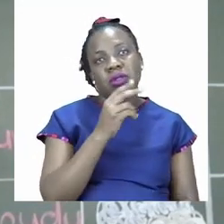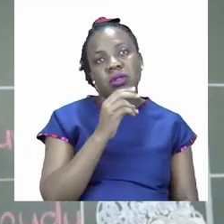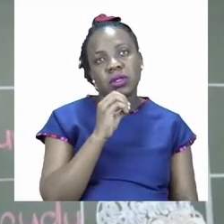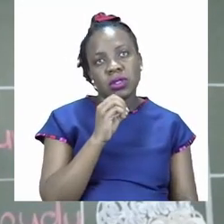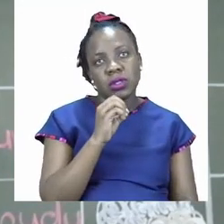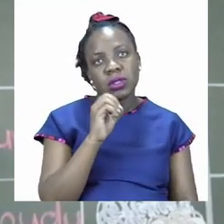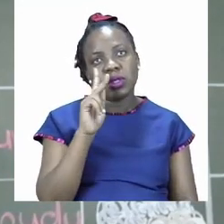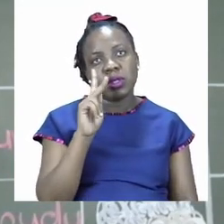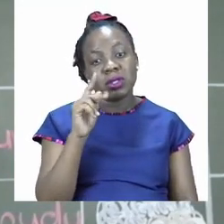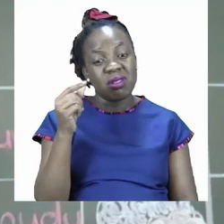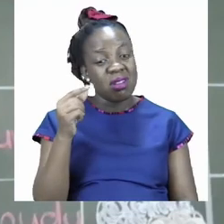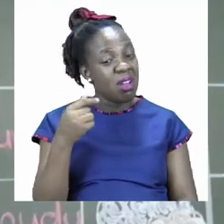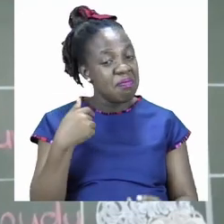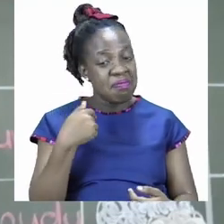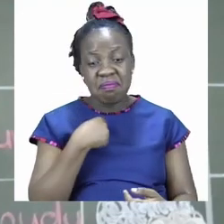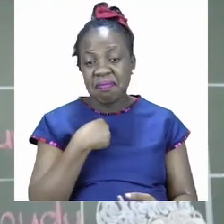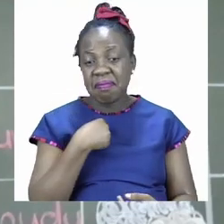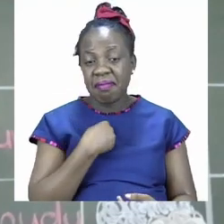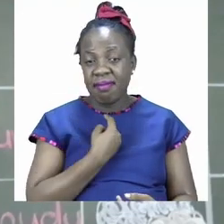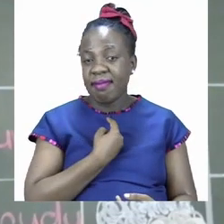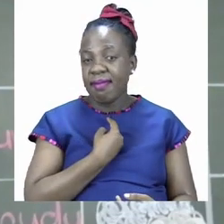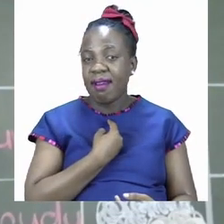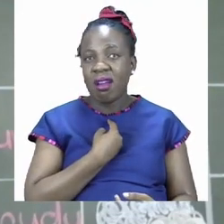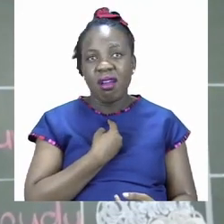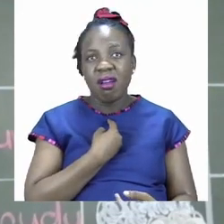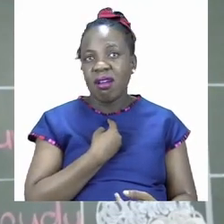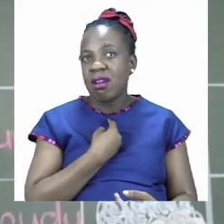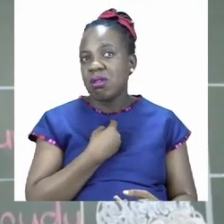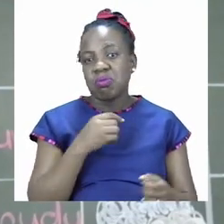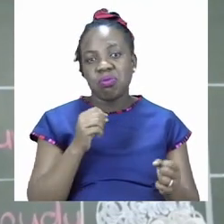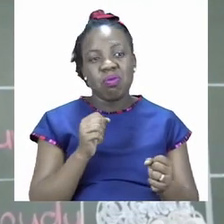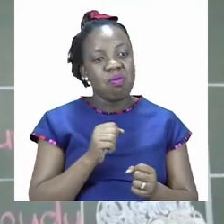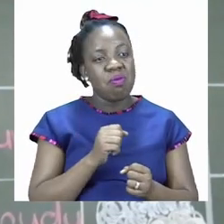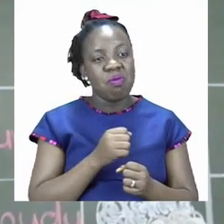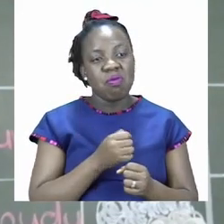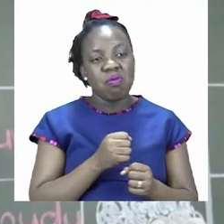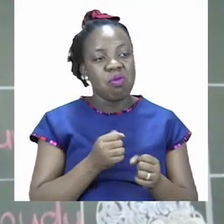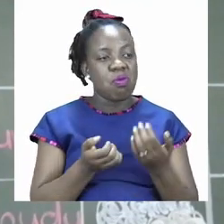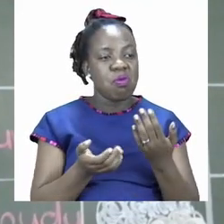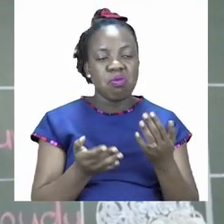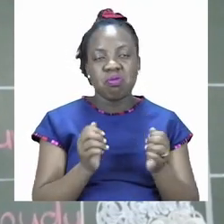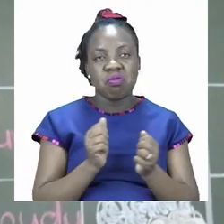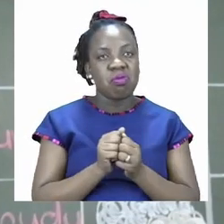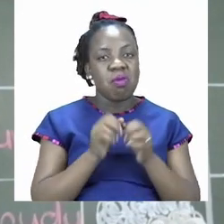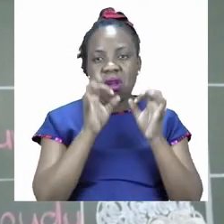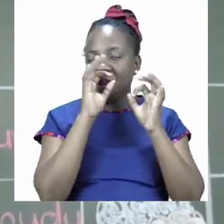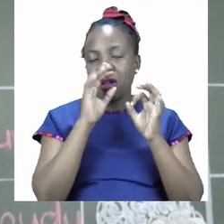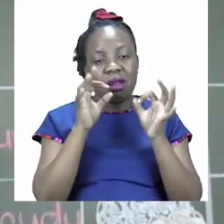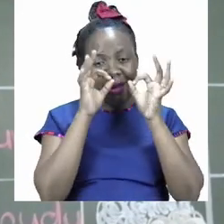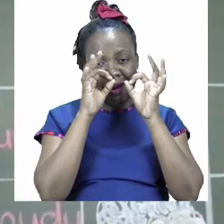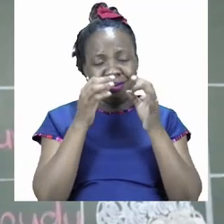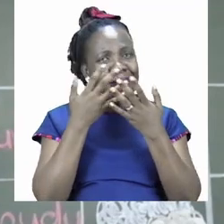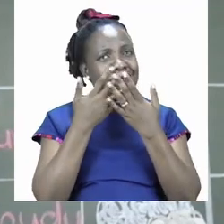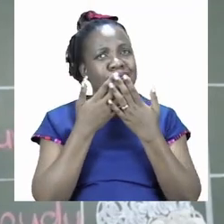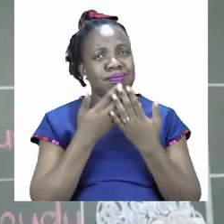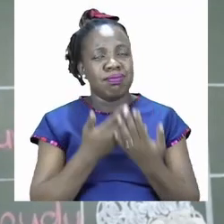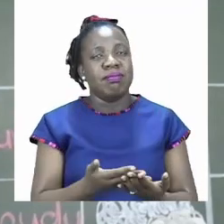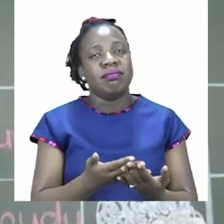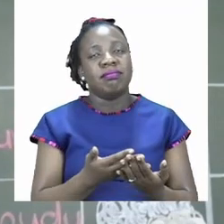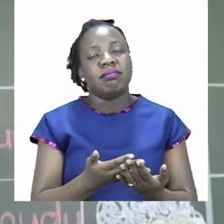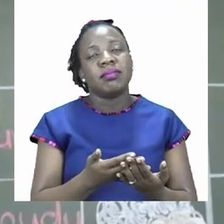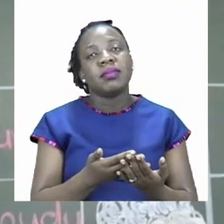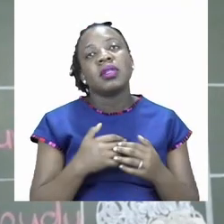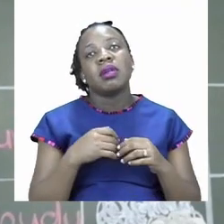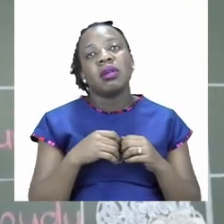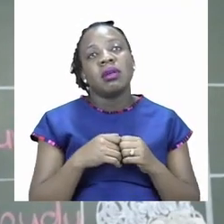than myself. So definitely it is in kilograms. Take your time with that page, boys and girls. Make sure you